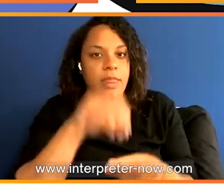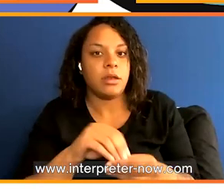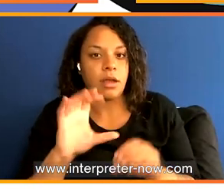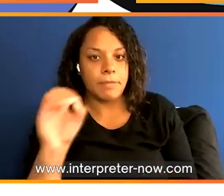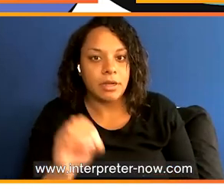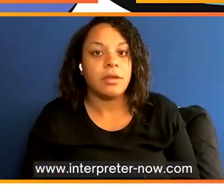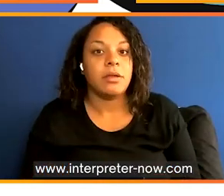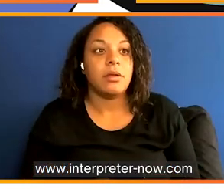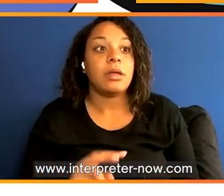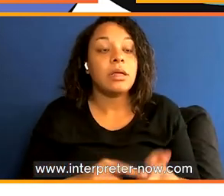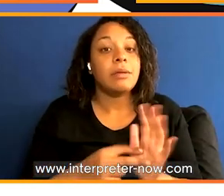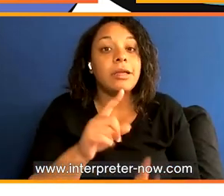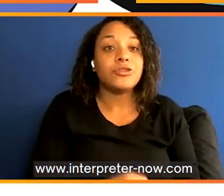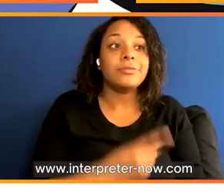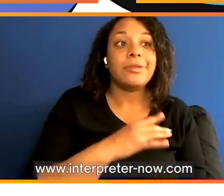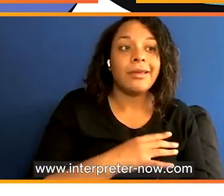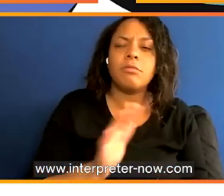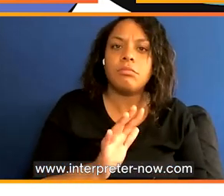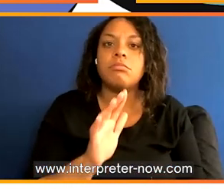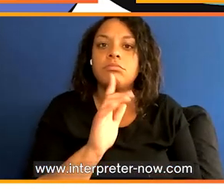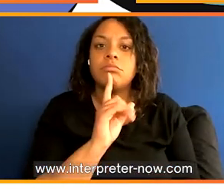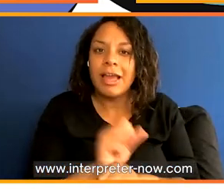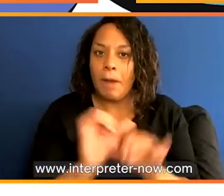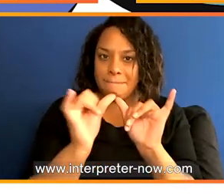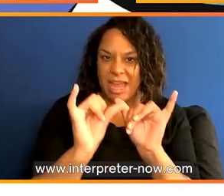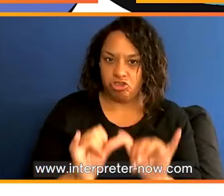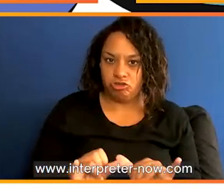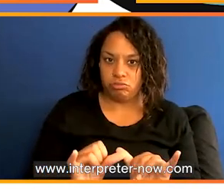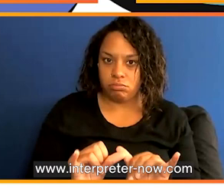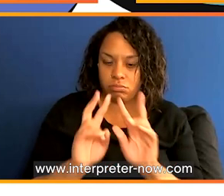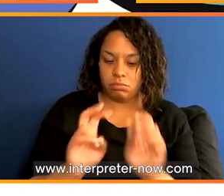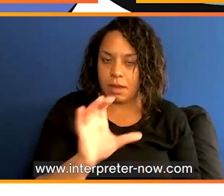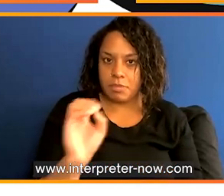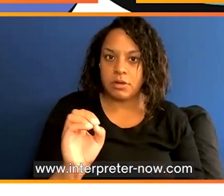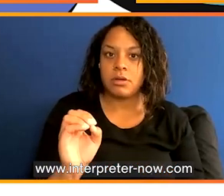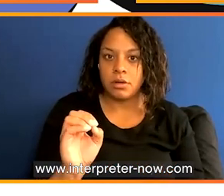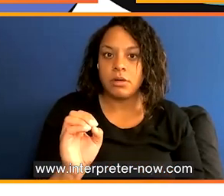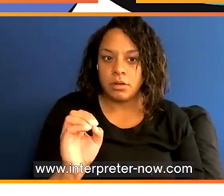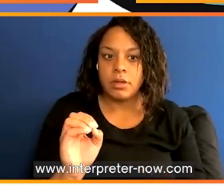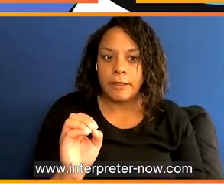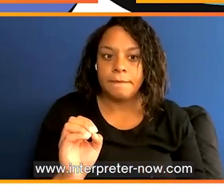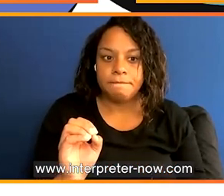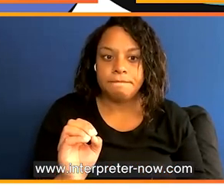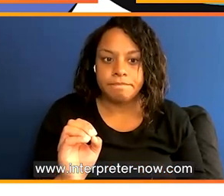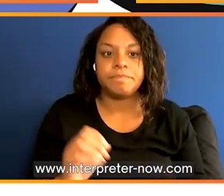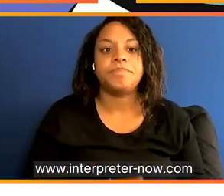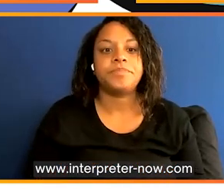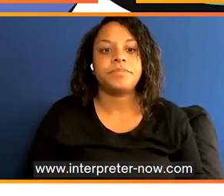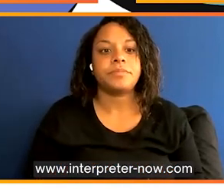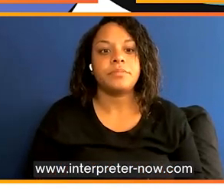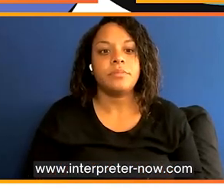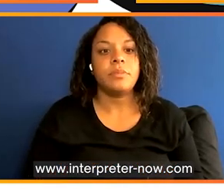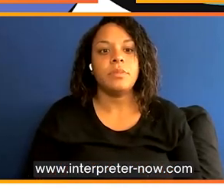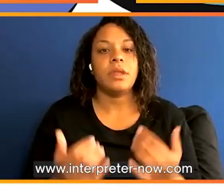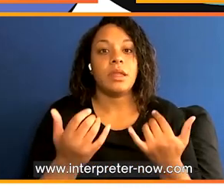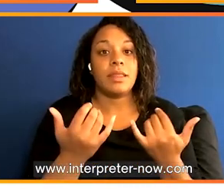turnover at certain levels in the organization. So it's not only, hey, this is a nice thing to do, here's what actual measures look